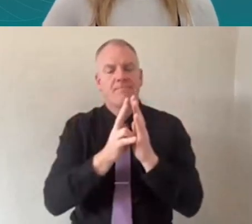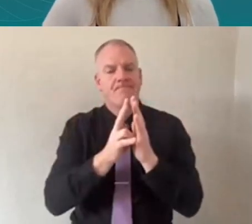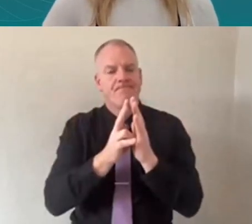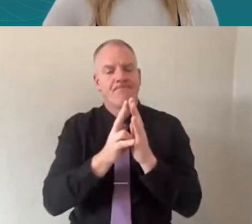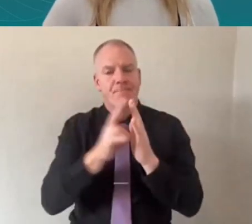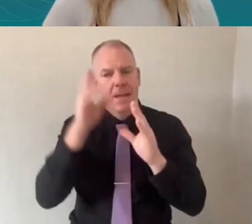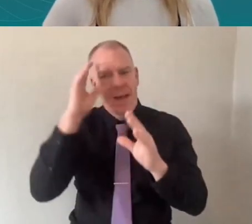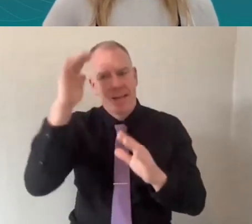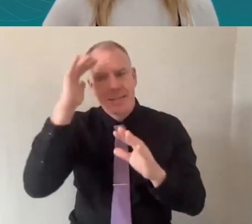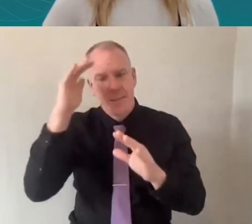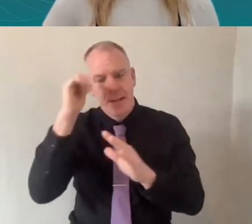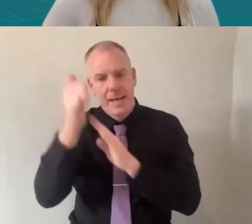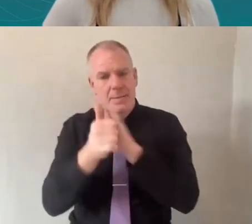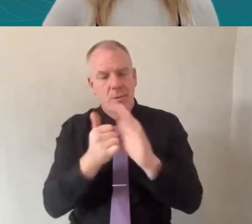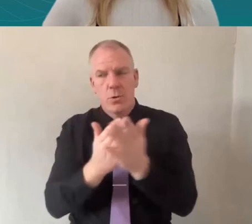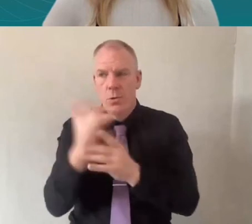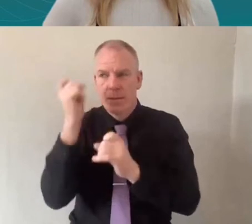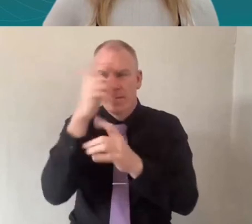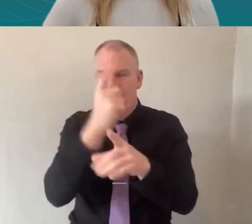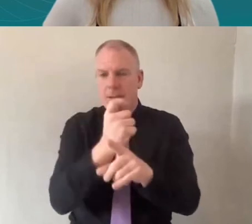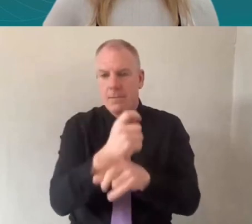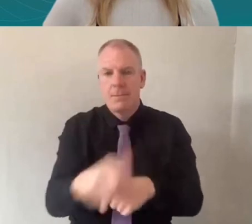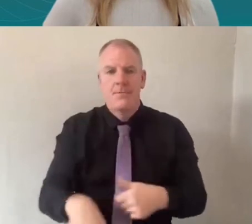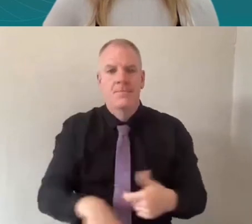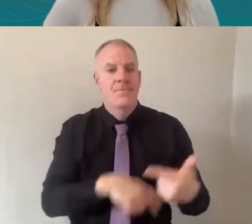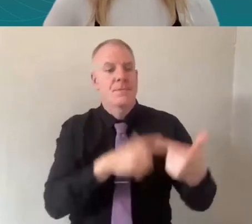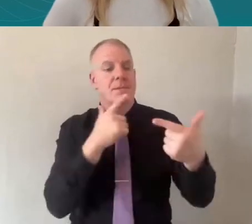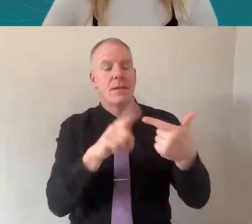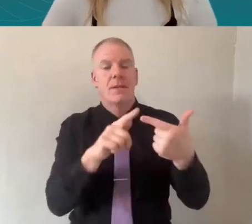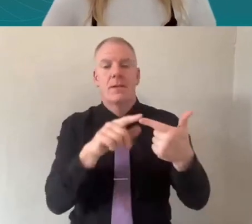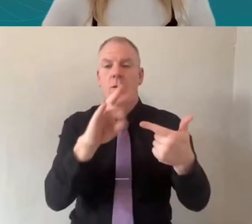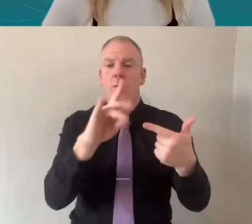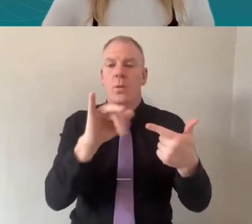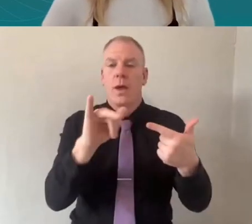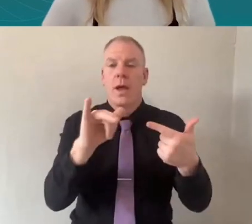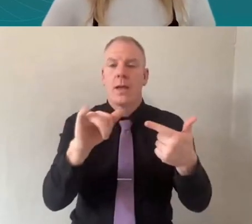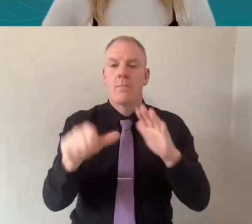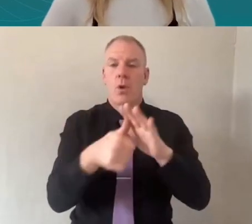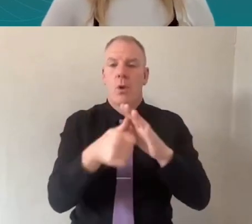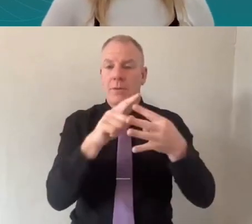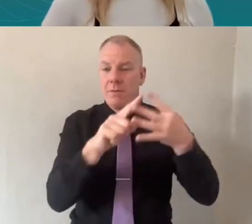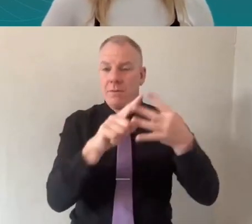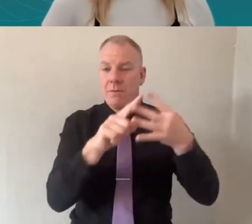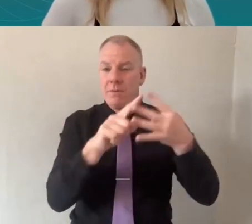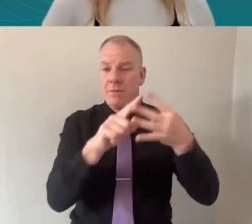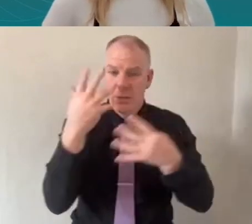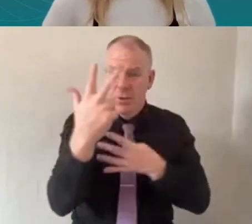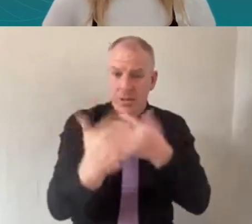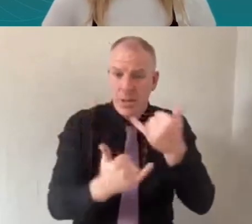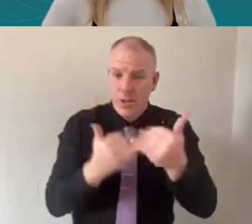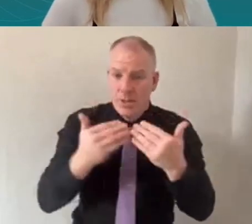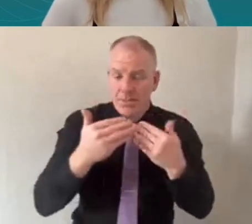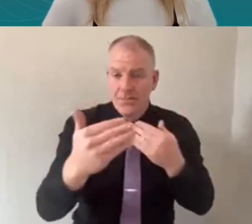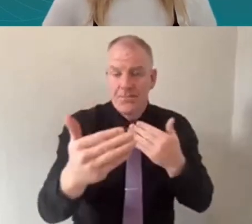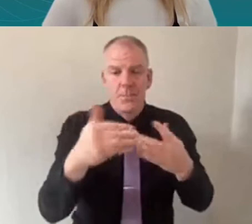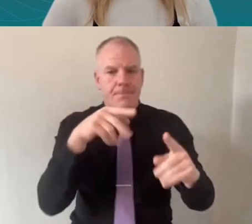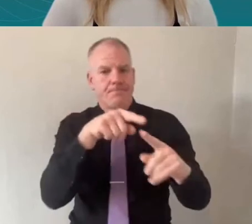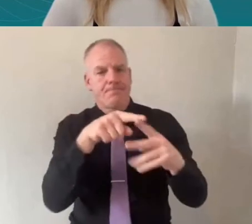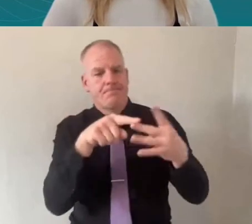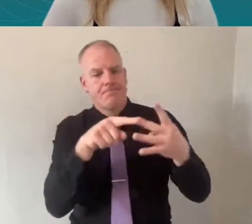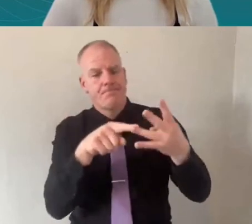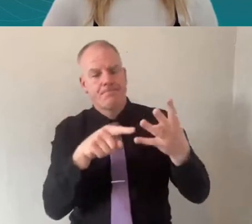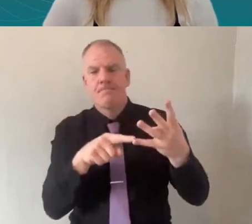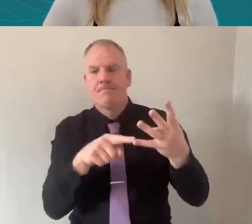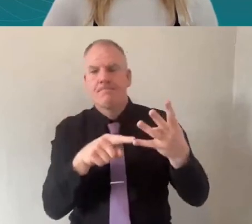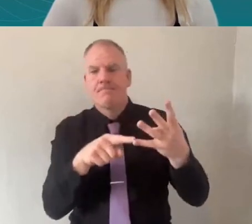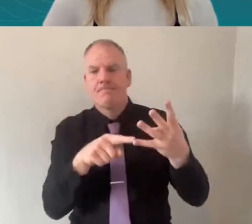times. Secondly, and looking forward to QQI's key priorities for the next 3 years, we particularly note the goal of enabling a